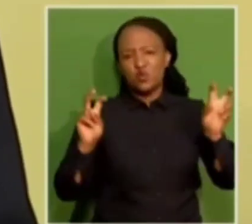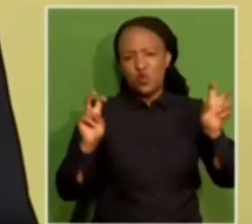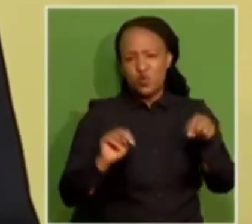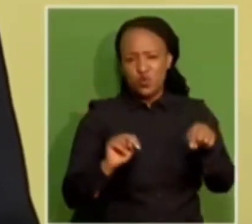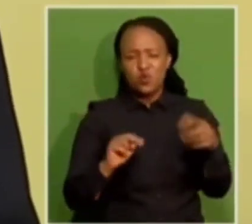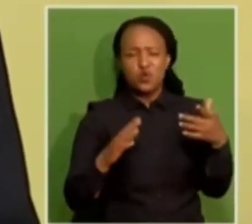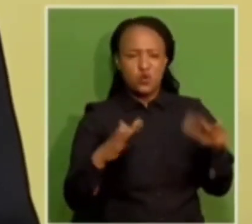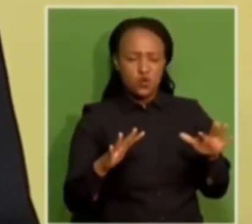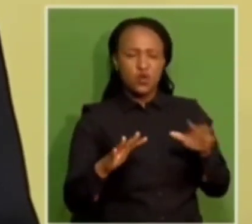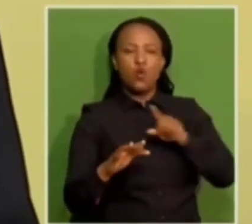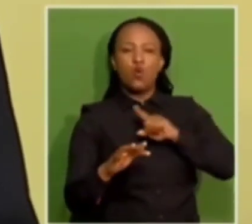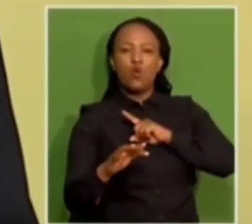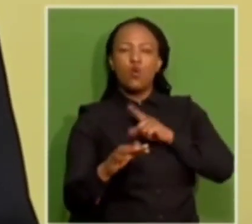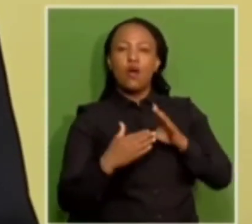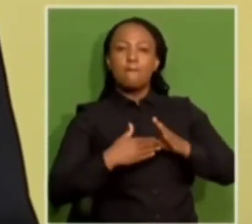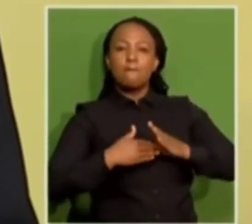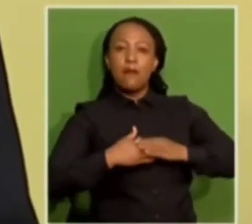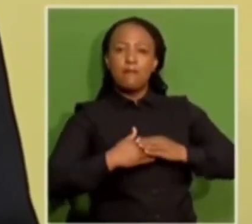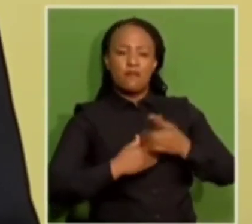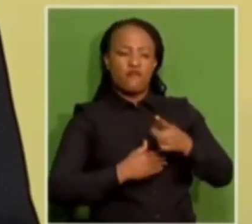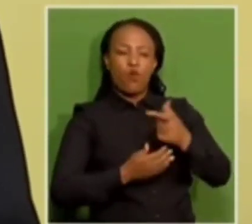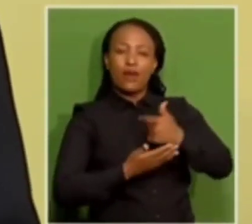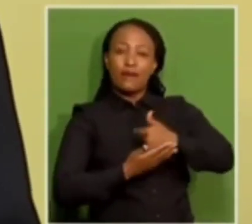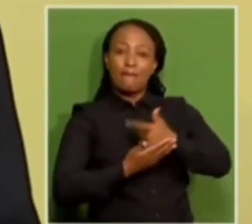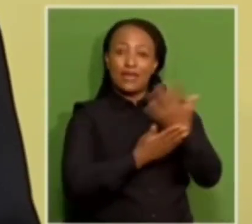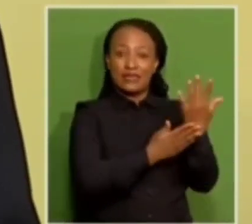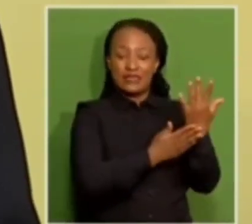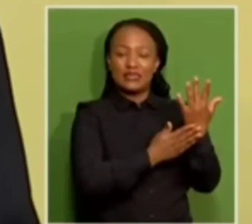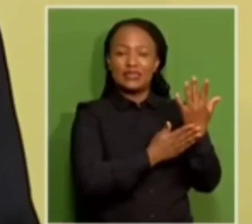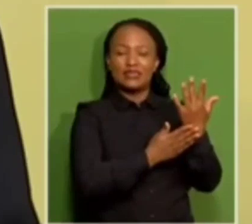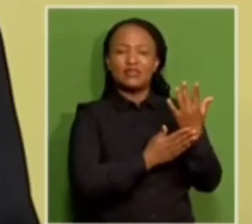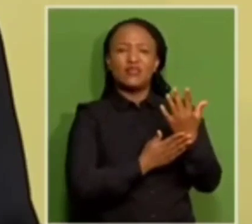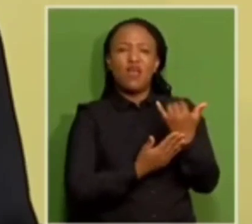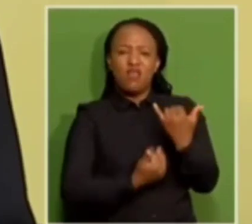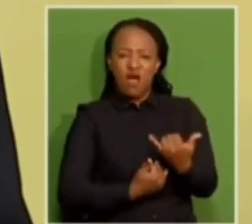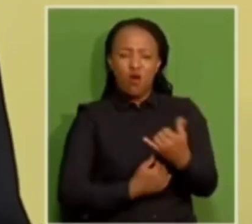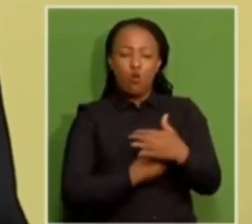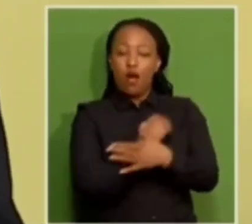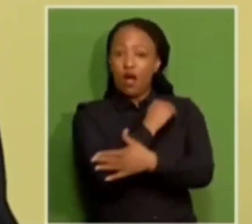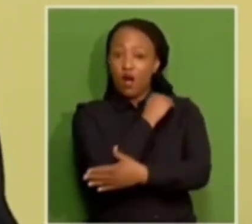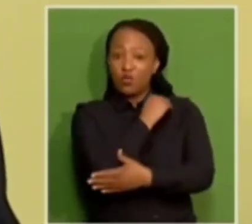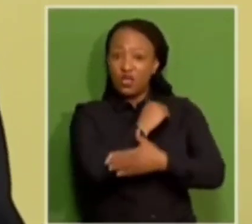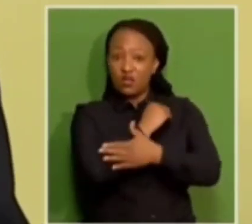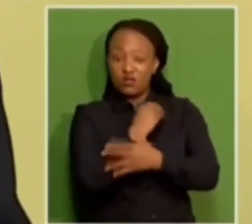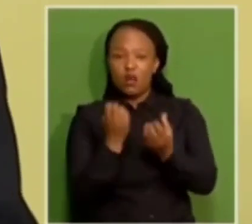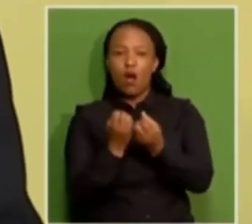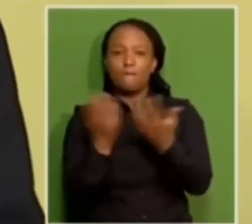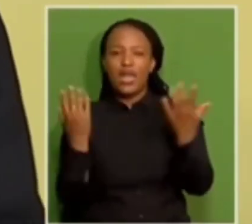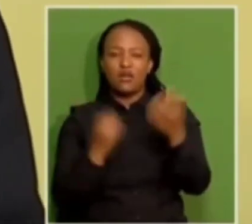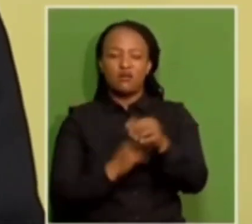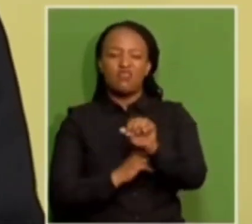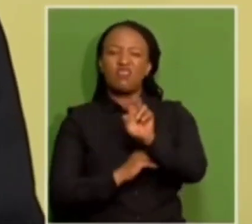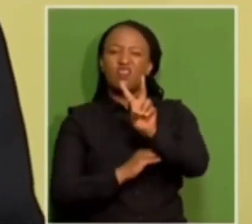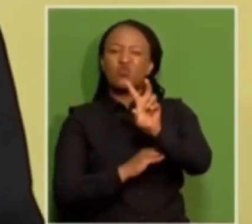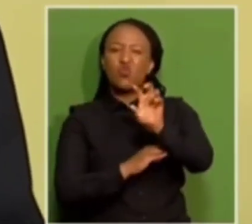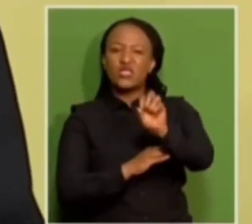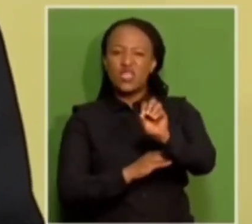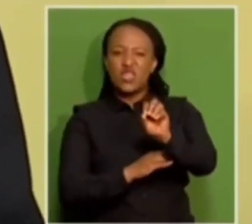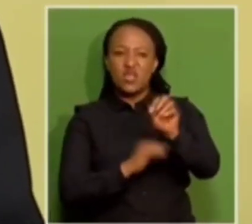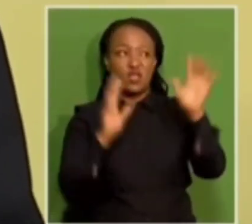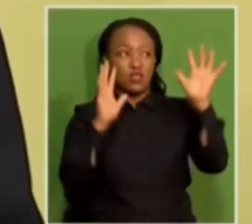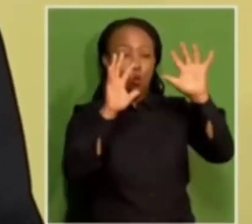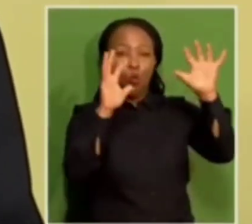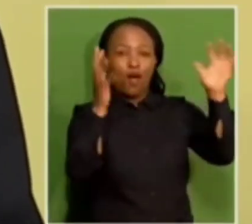the important issue of the possible expansion of the membership of brics more than 20 countries